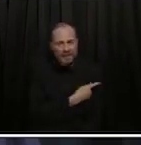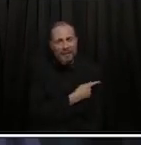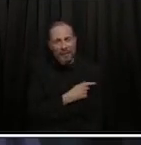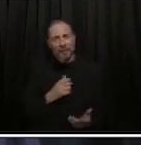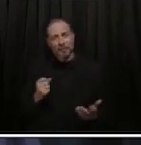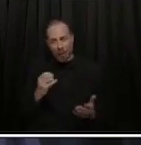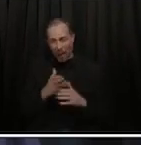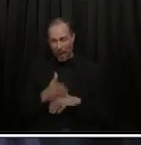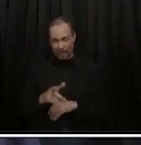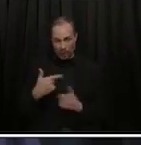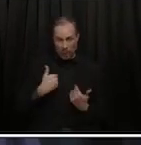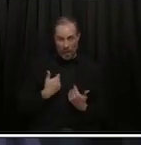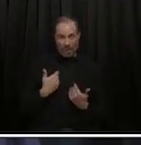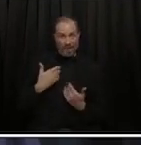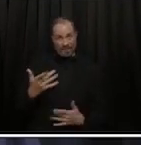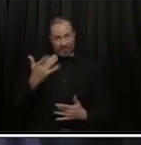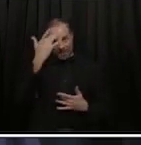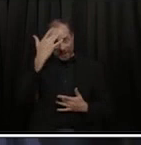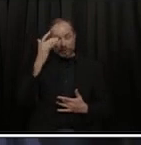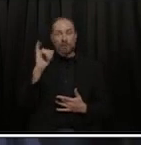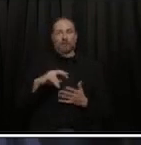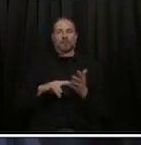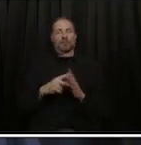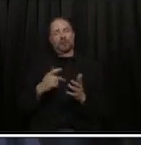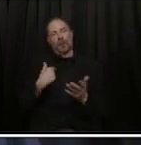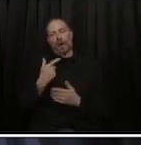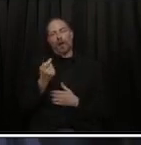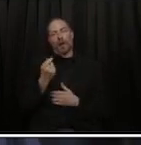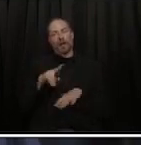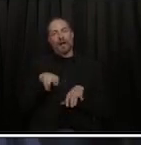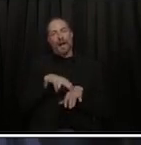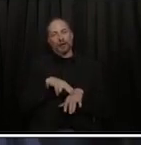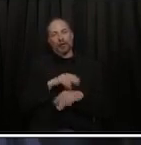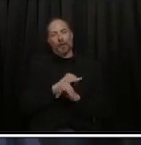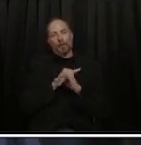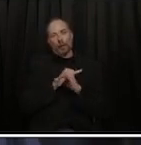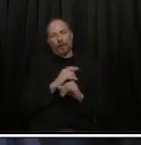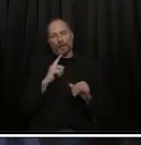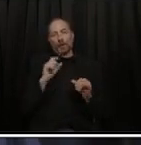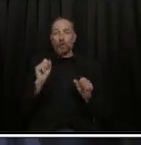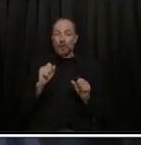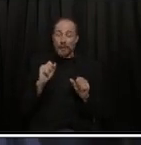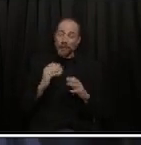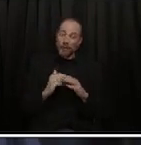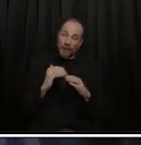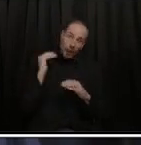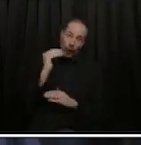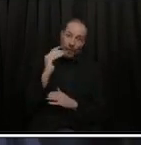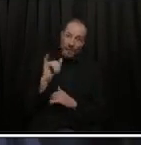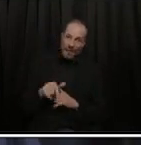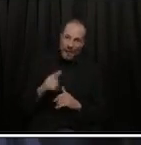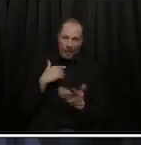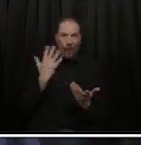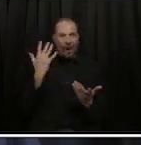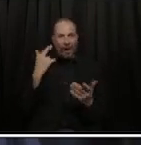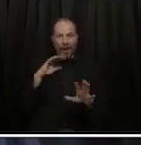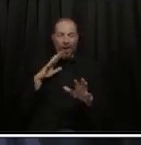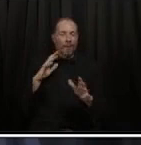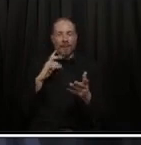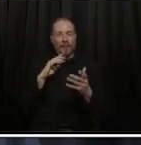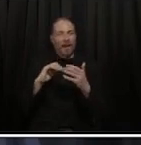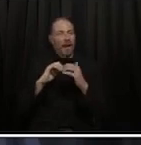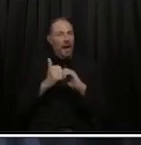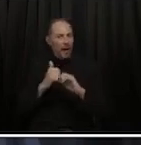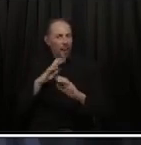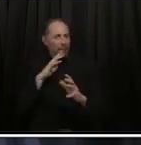had an infection, you have a degree of natural immunity. You can augment that by getting vaccinated. Hybrid immunity has been shown in several studies